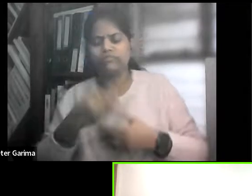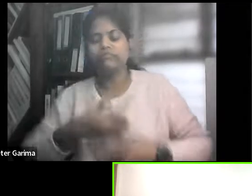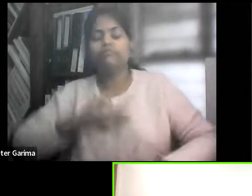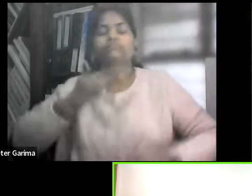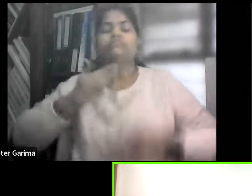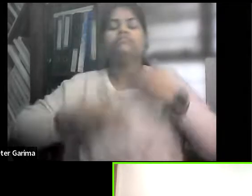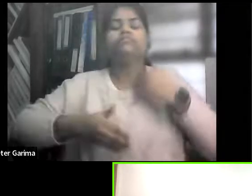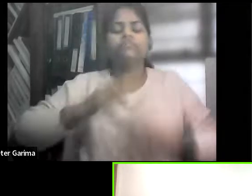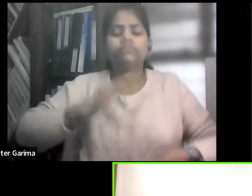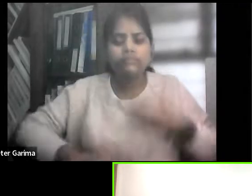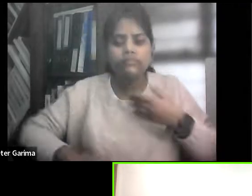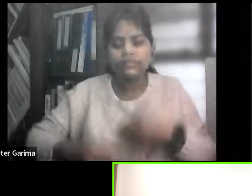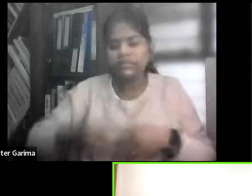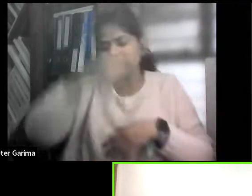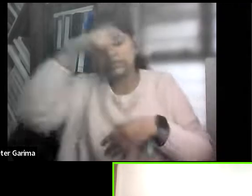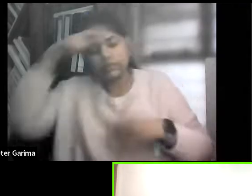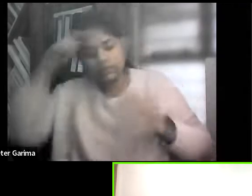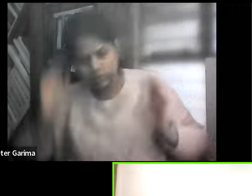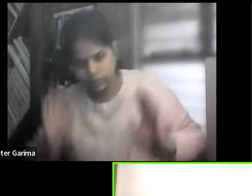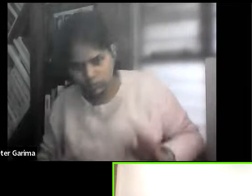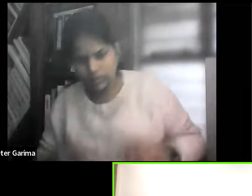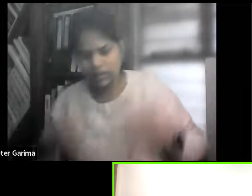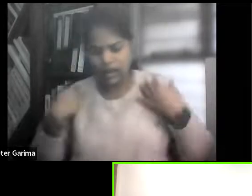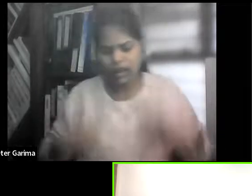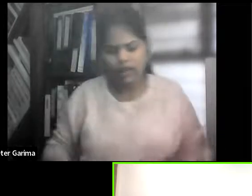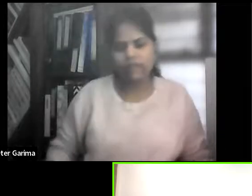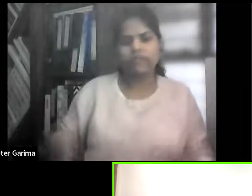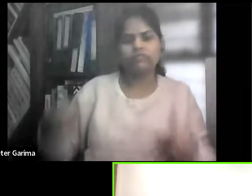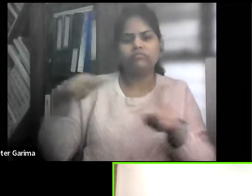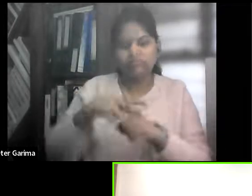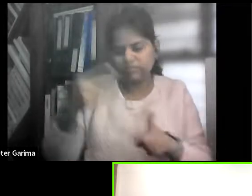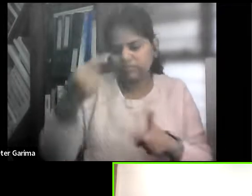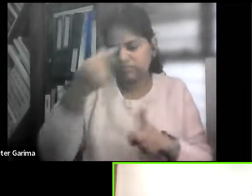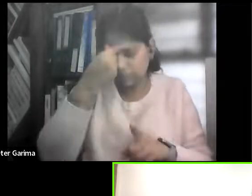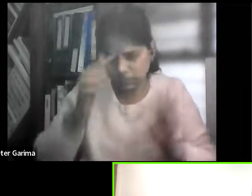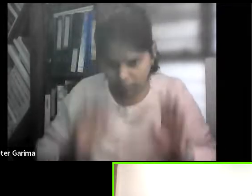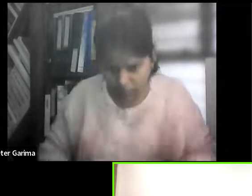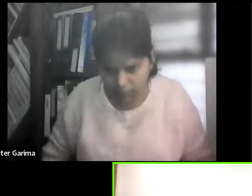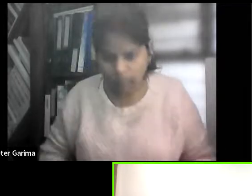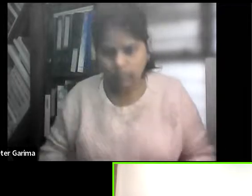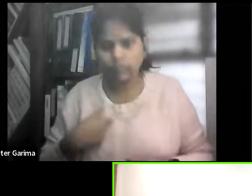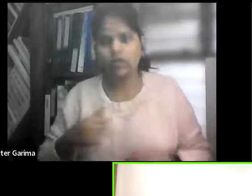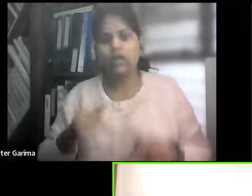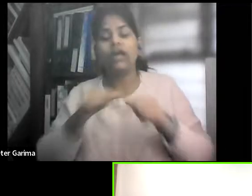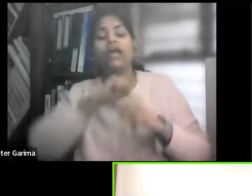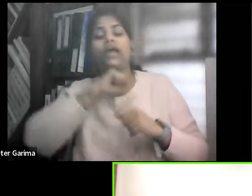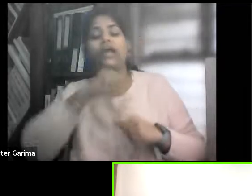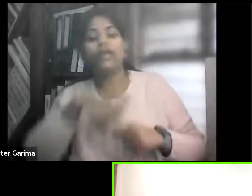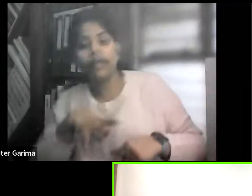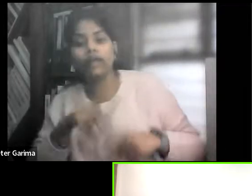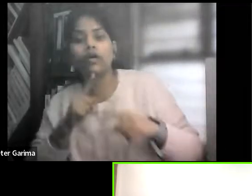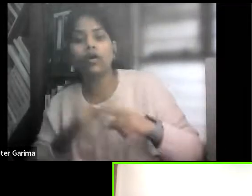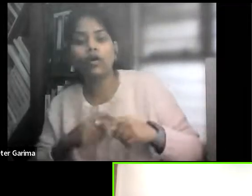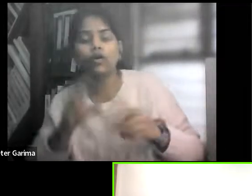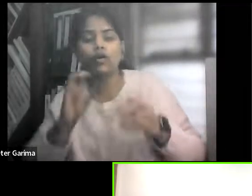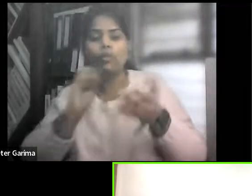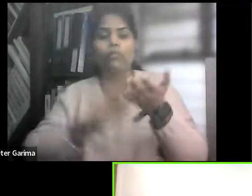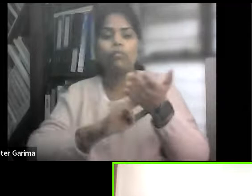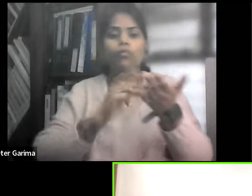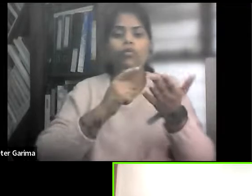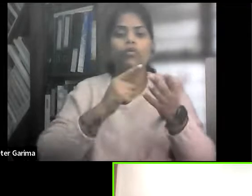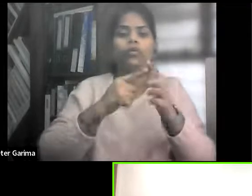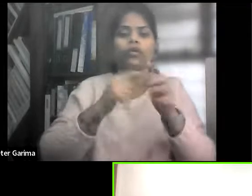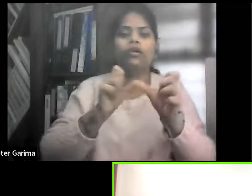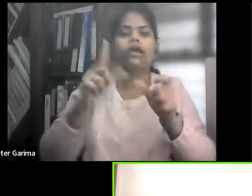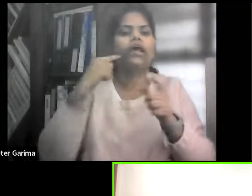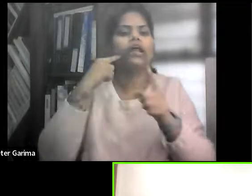technical mistakes, physical injury, even evidence of a dancer's age or mortality." Unquote. However, this perhaps is